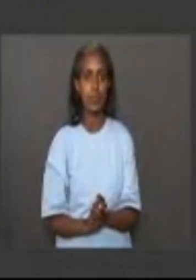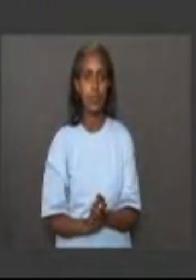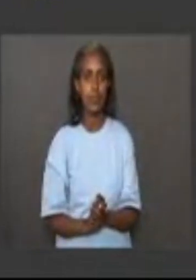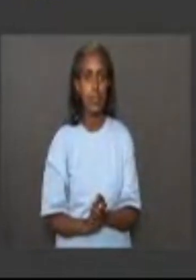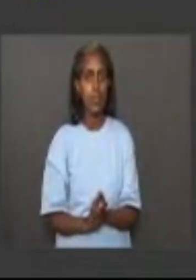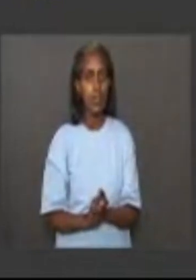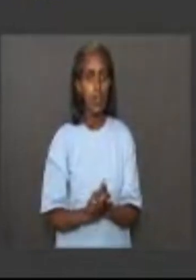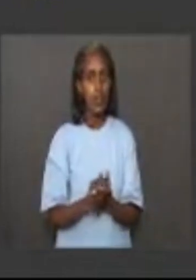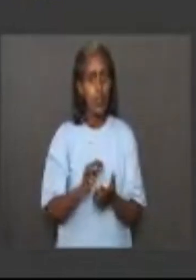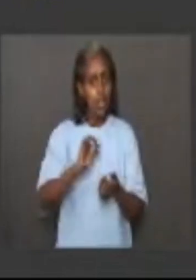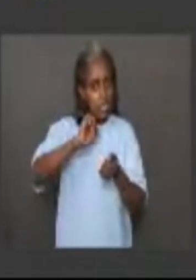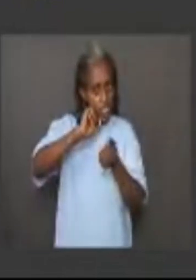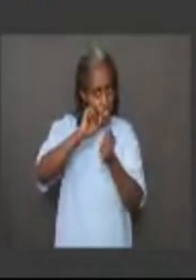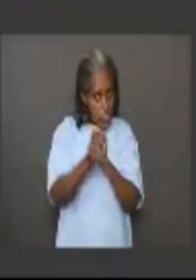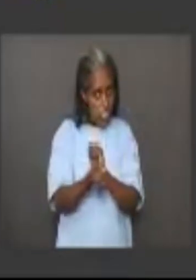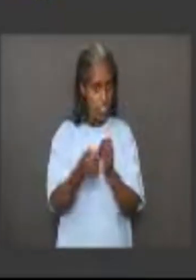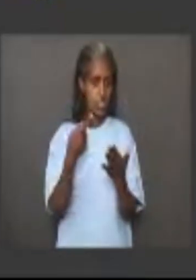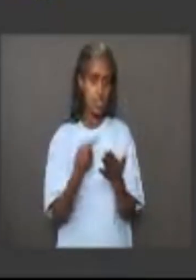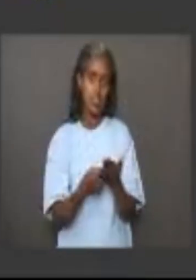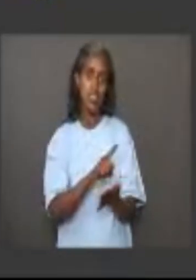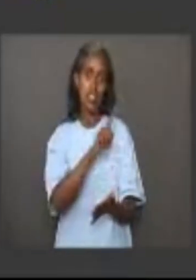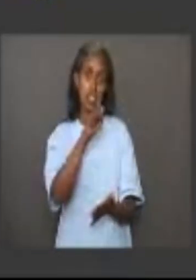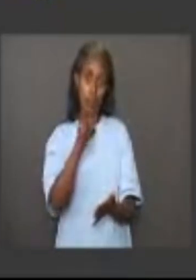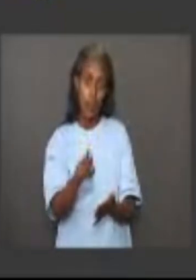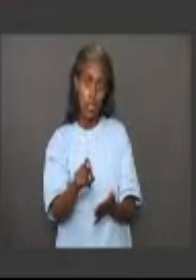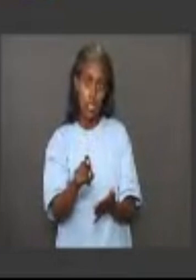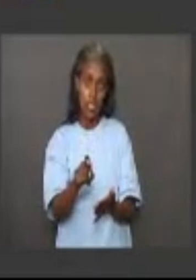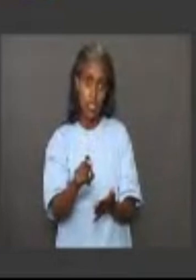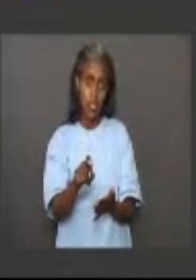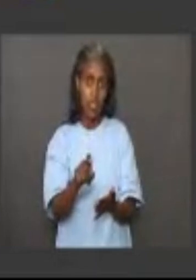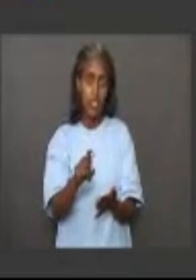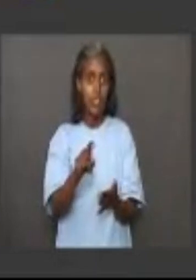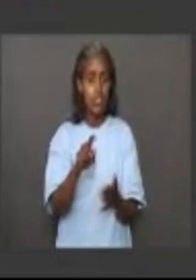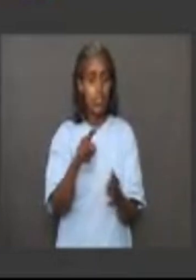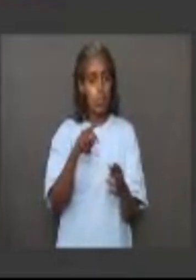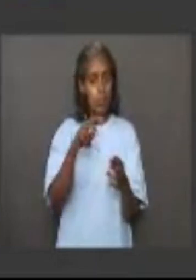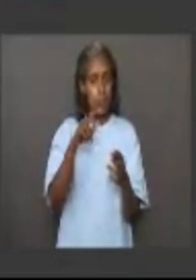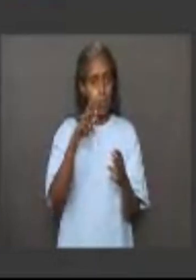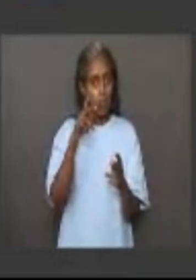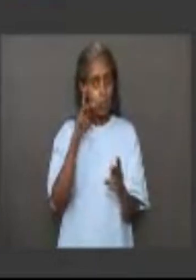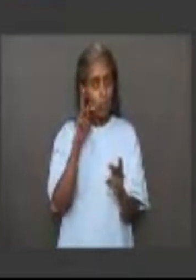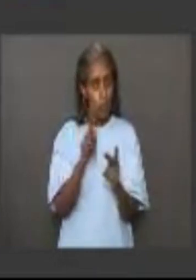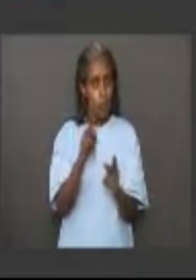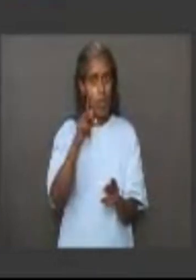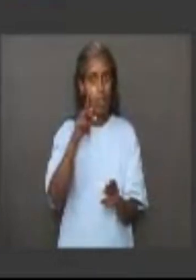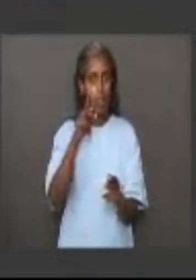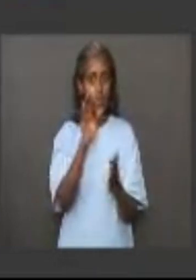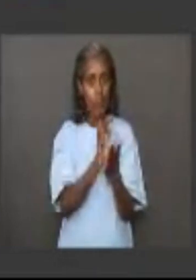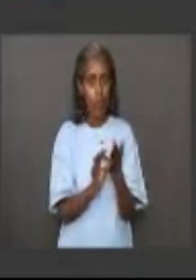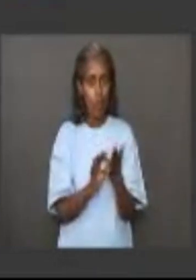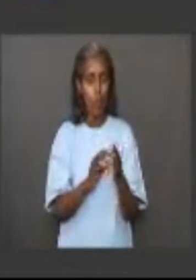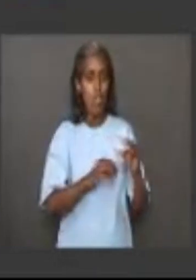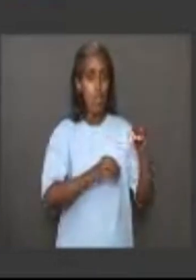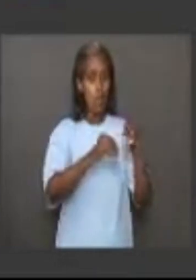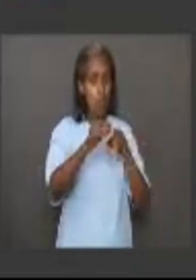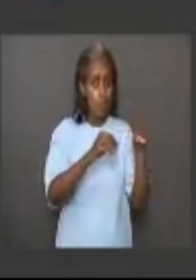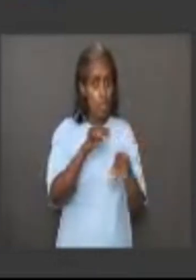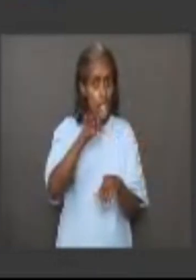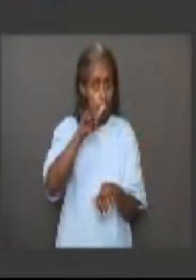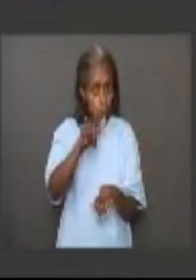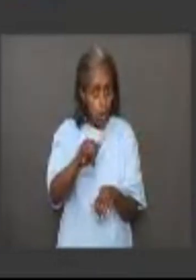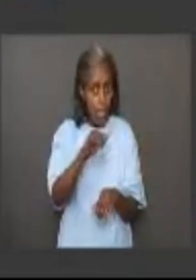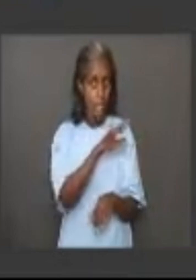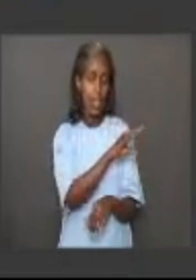We can change this equation to the proper form by moving the y